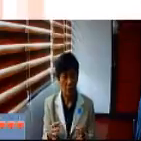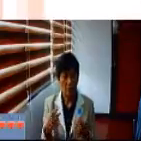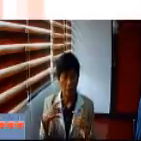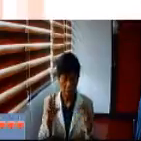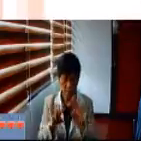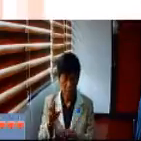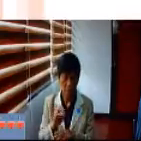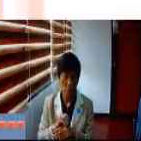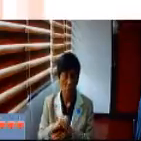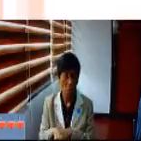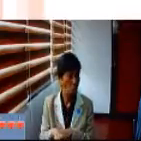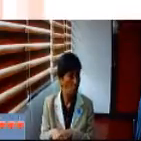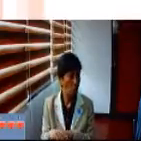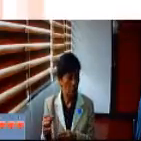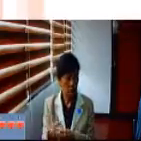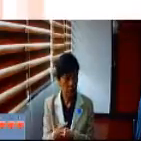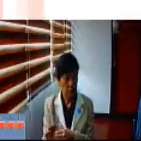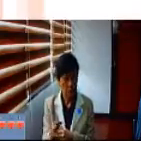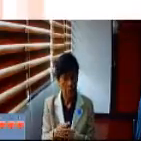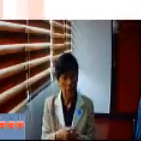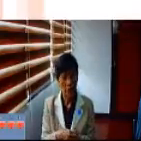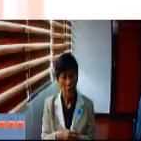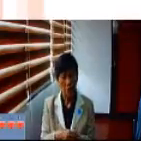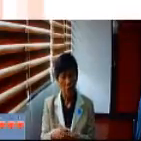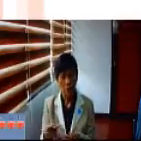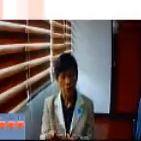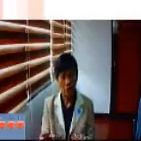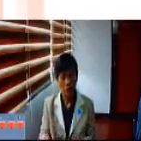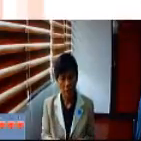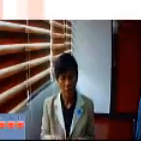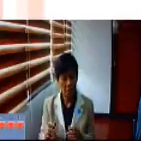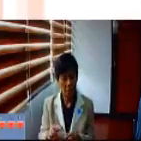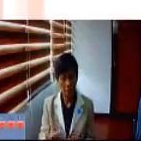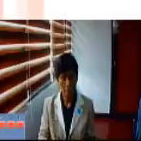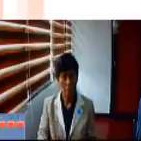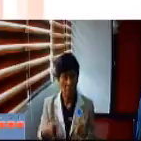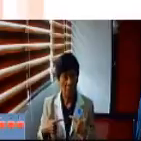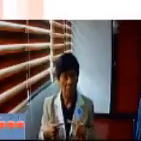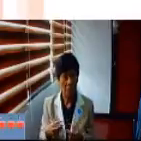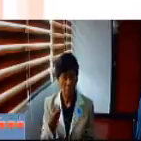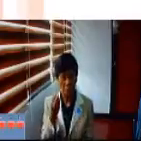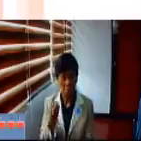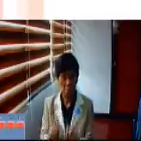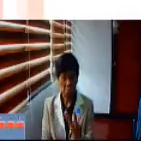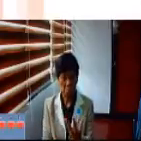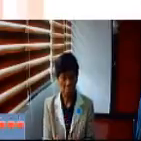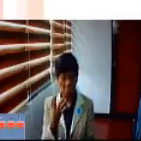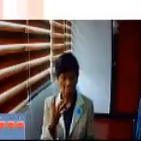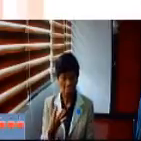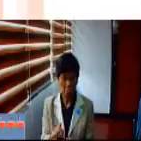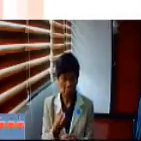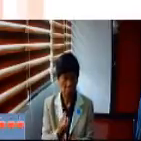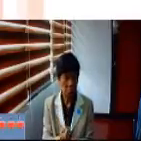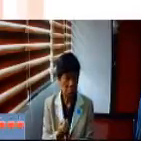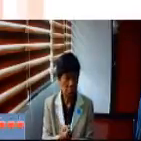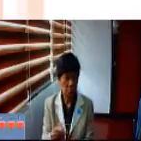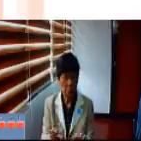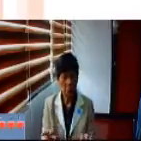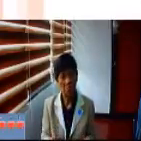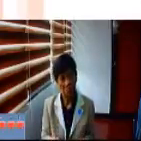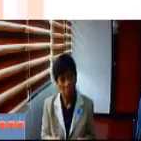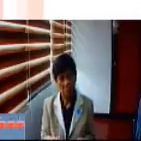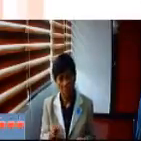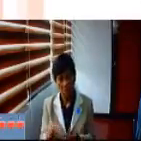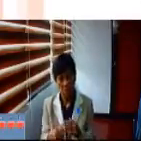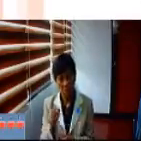overfishing, habitat degradation, meaning we pinapaputukan po natin yung mga reef areas, reclamation,